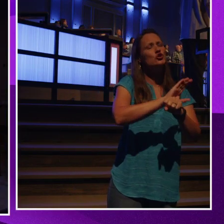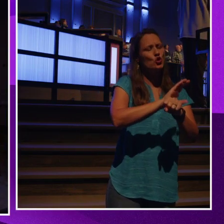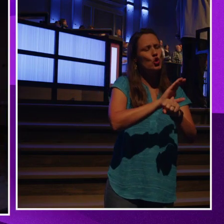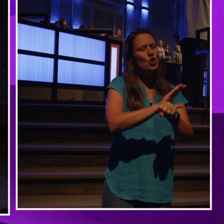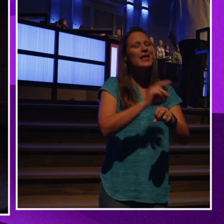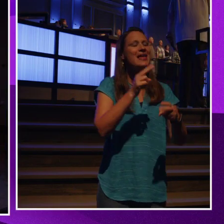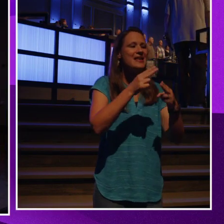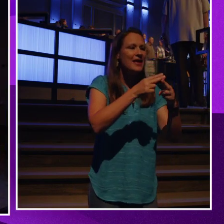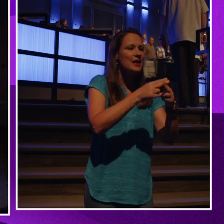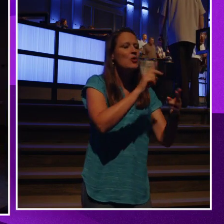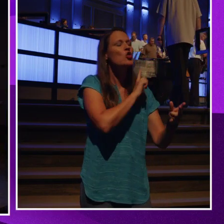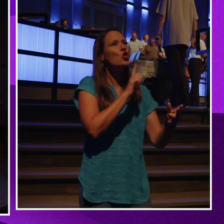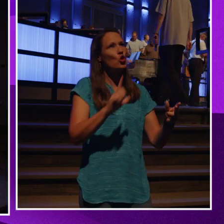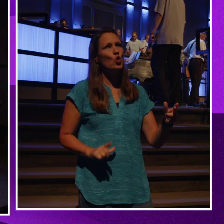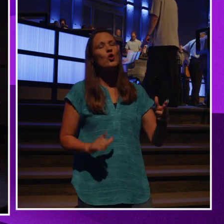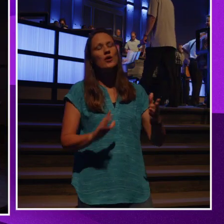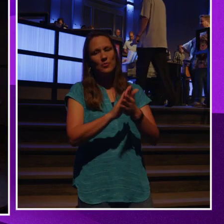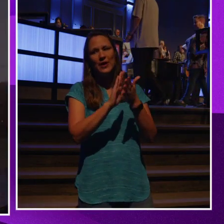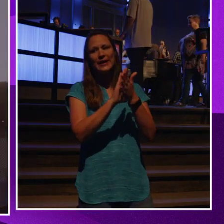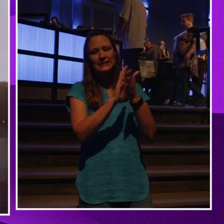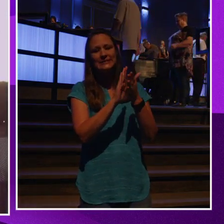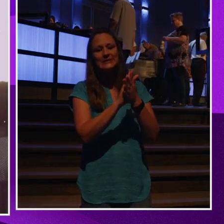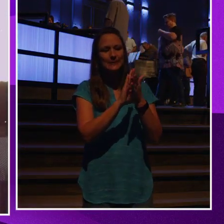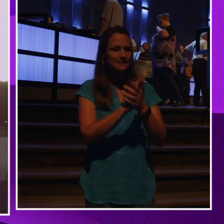Praise this morning.